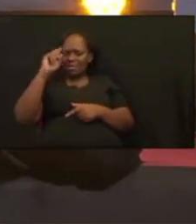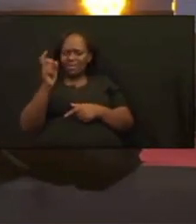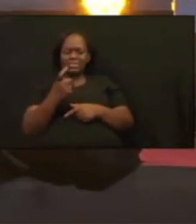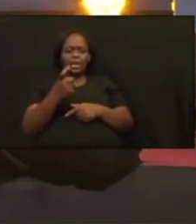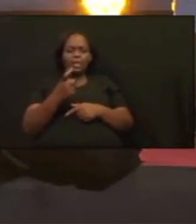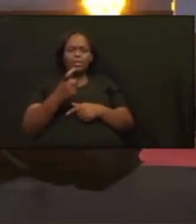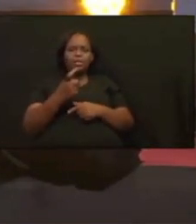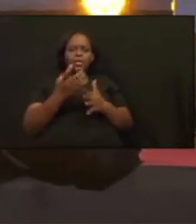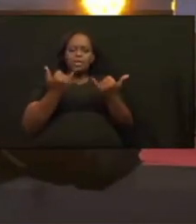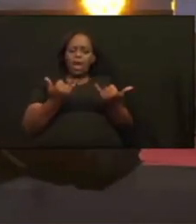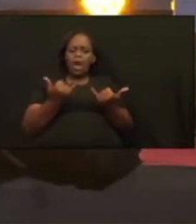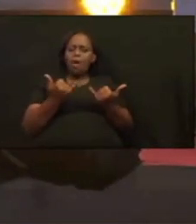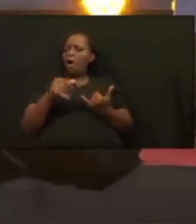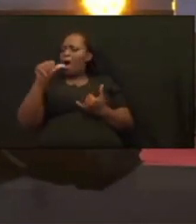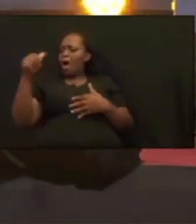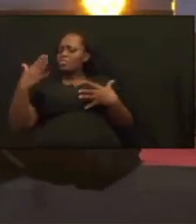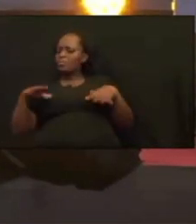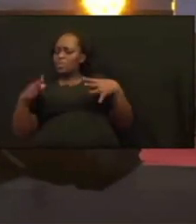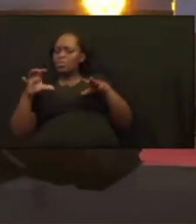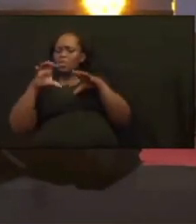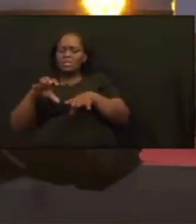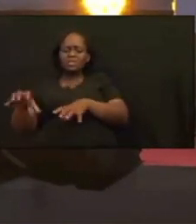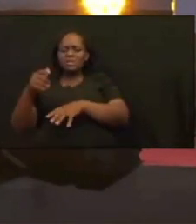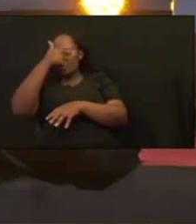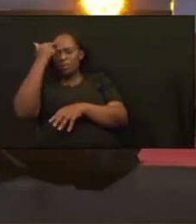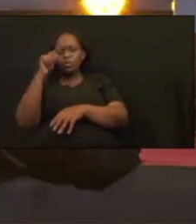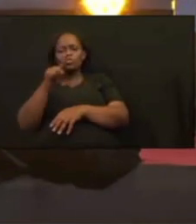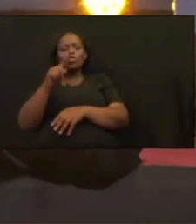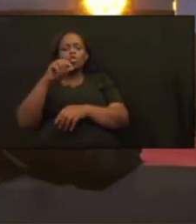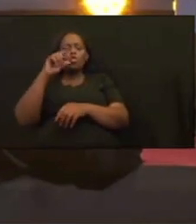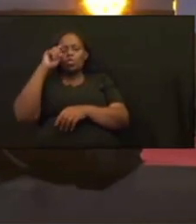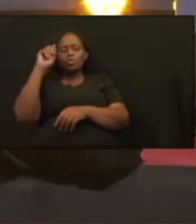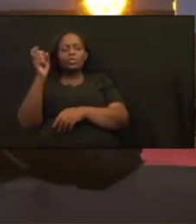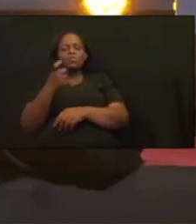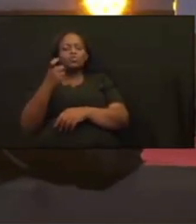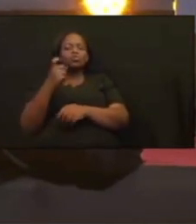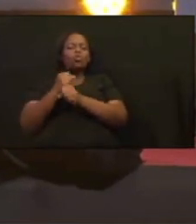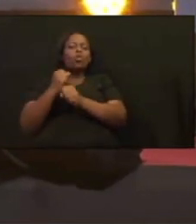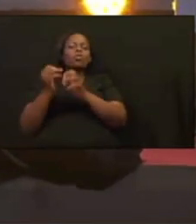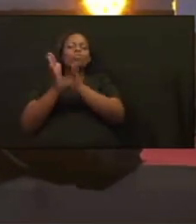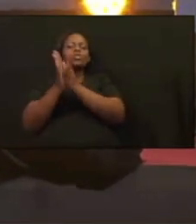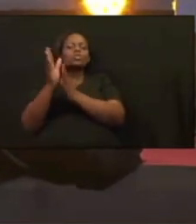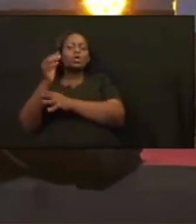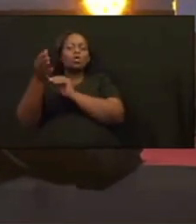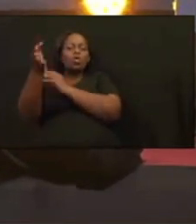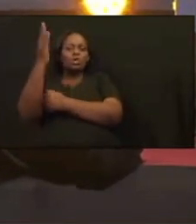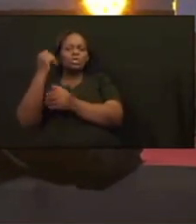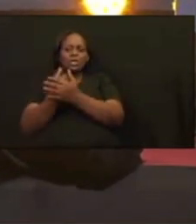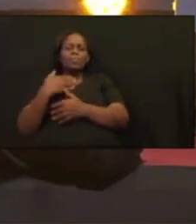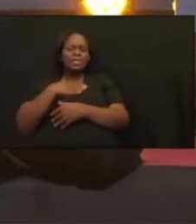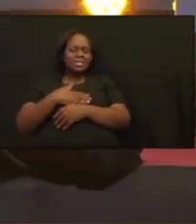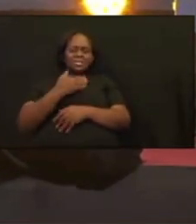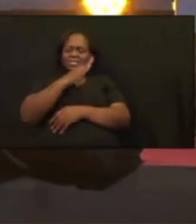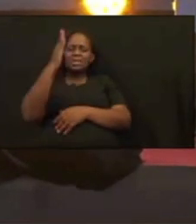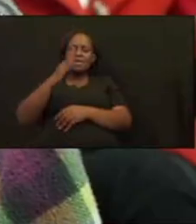assignment. The purpose of the wealth that Pharaoh gave you is to build the tabernacle in the wilderness. Never forget.